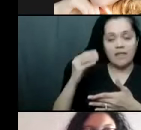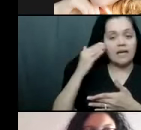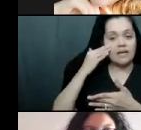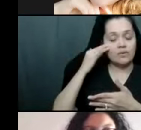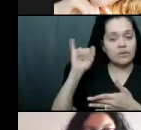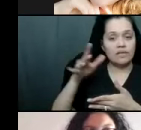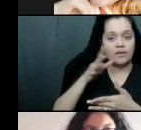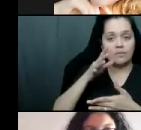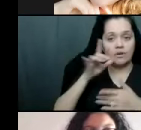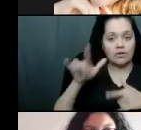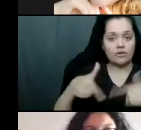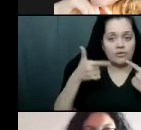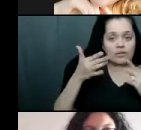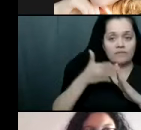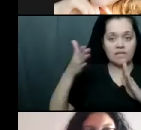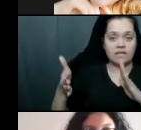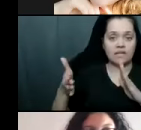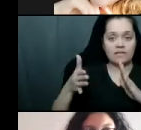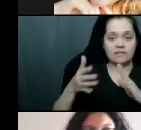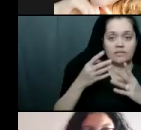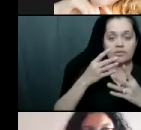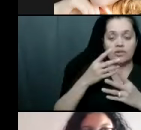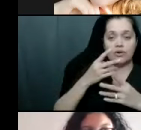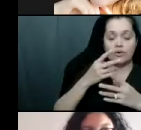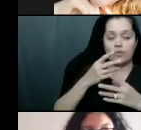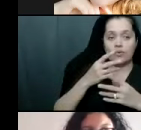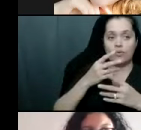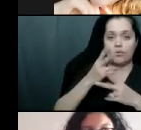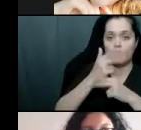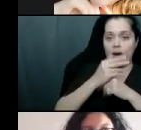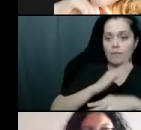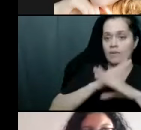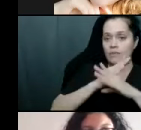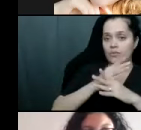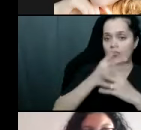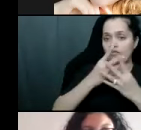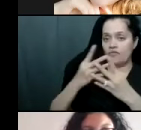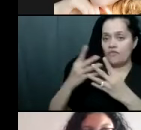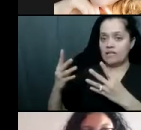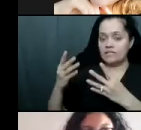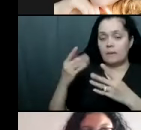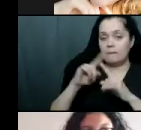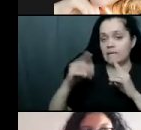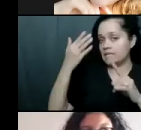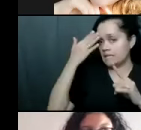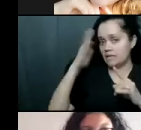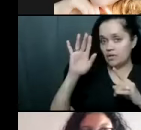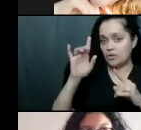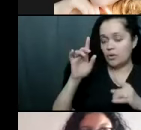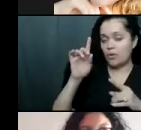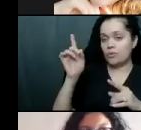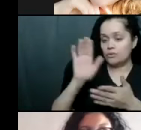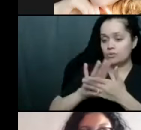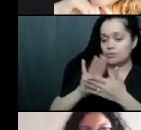mothers lived next to the rabbit-proof fence, but they didn't know where the school